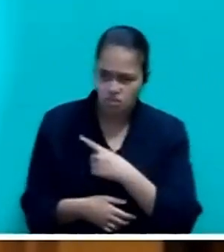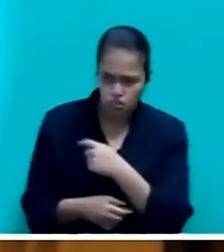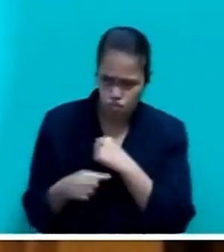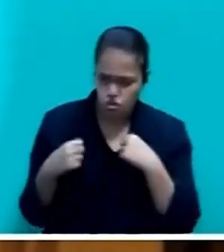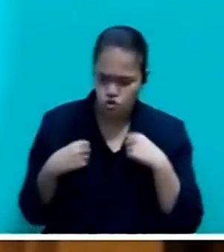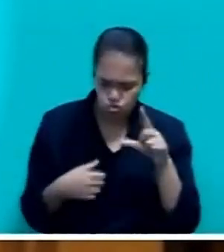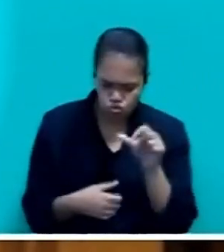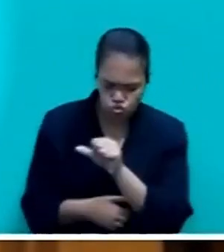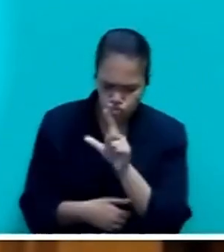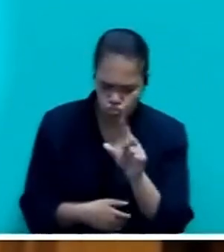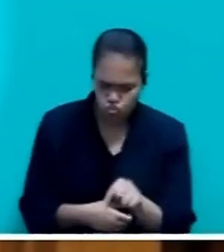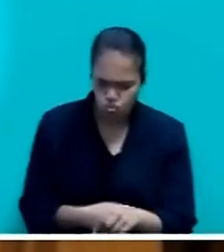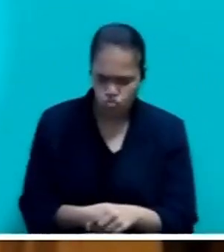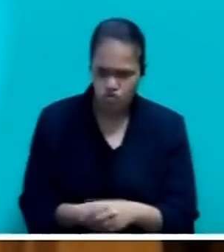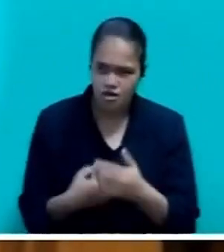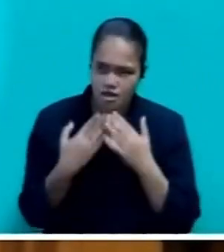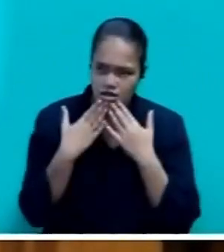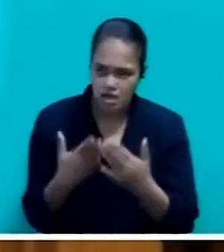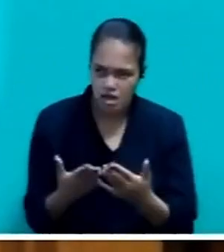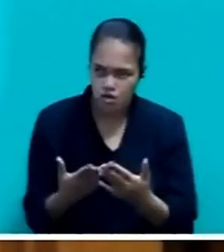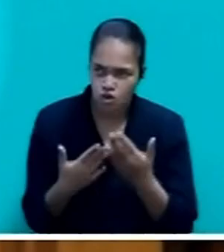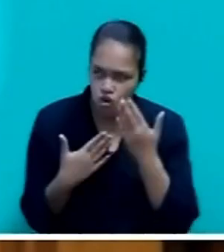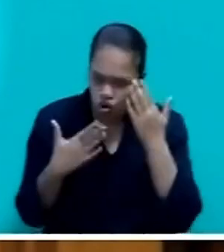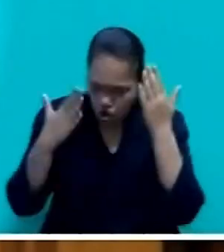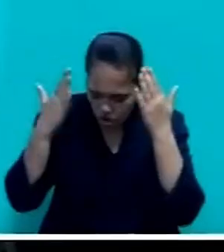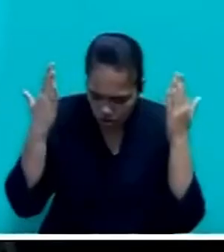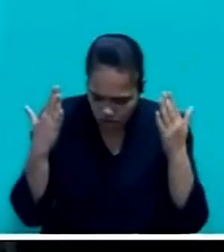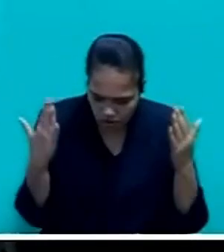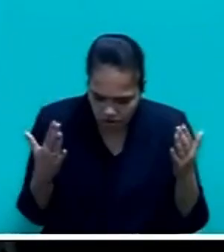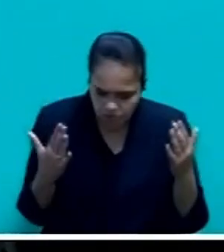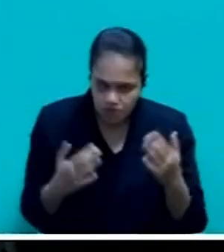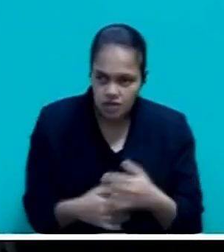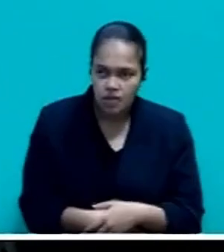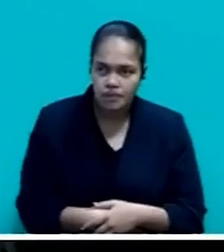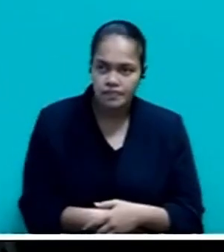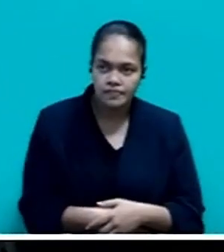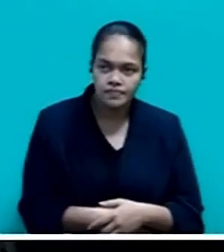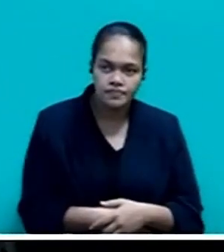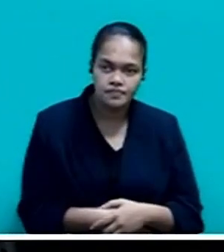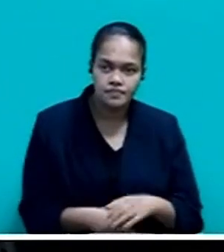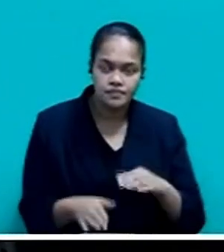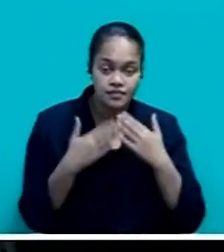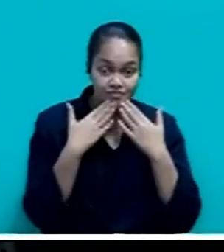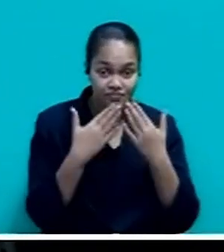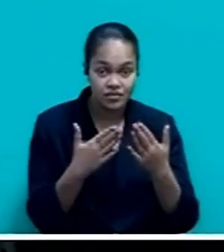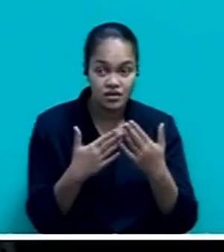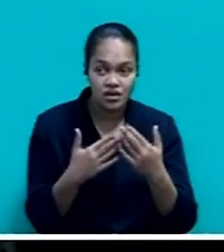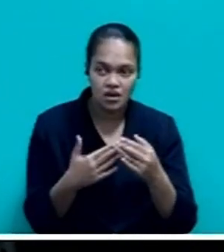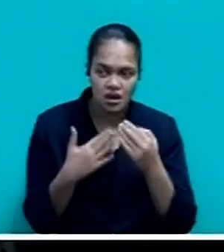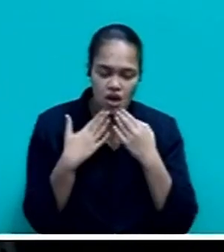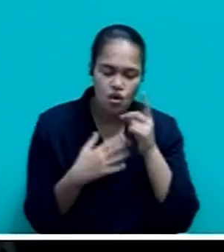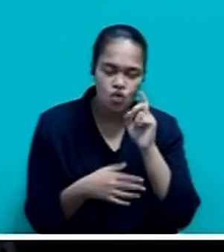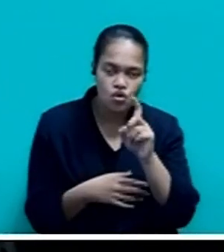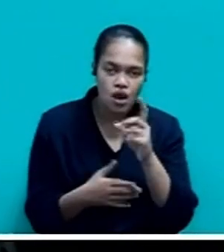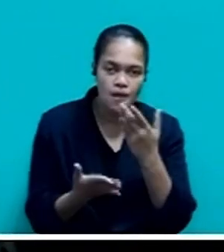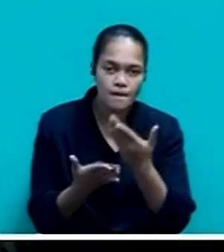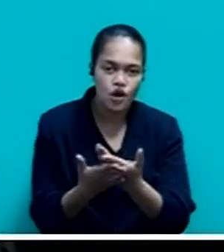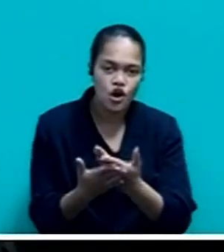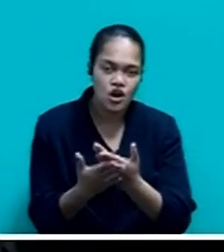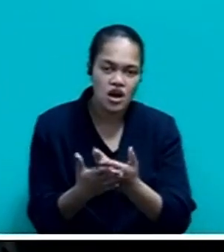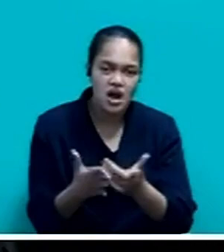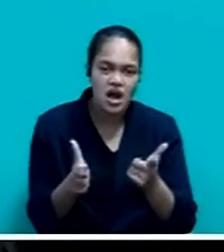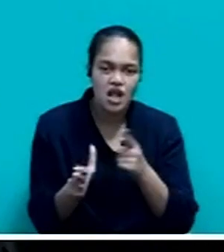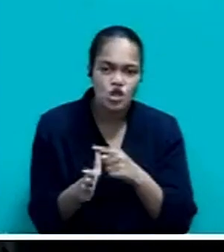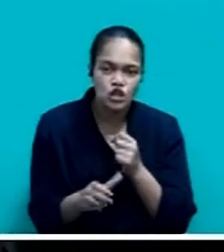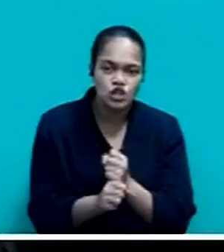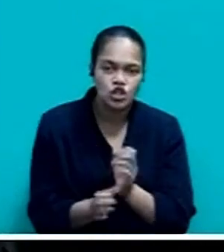doing. Thank you, Honourable Speaker. Thank you. I now call on the Honourable Attorney General to speak